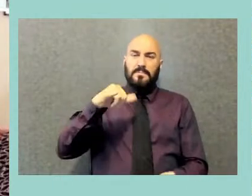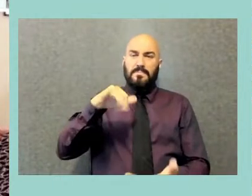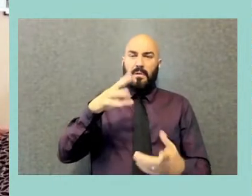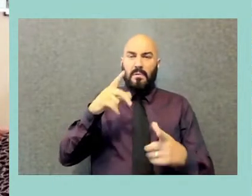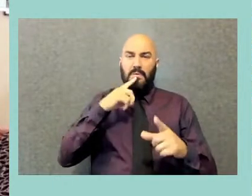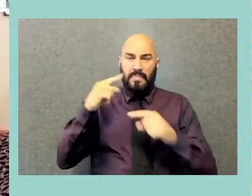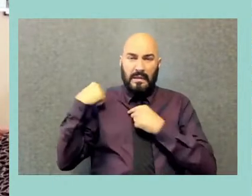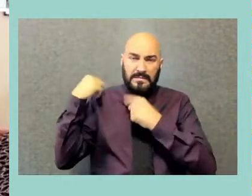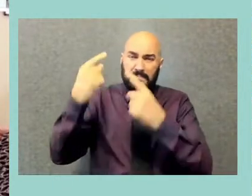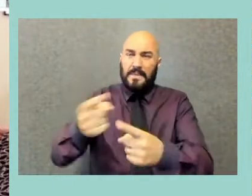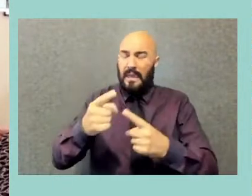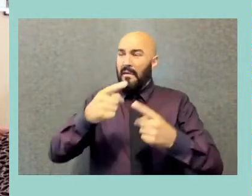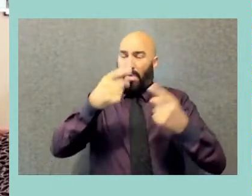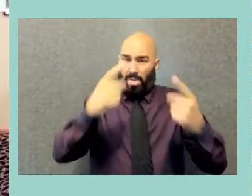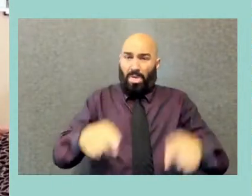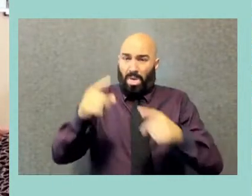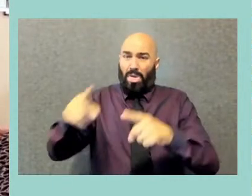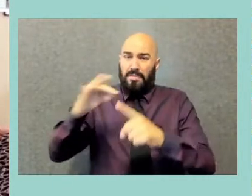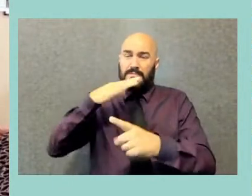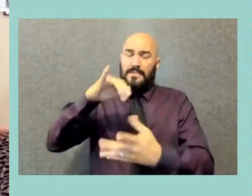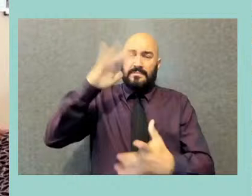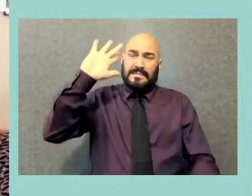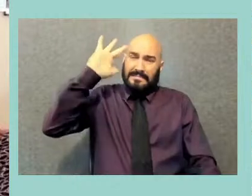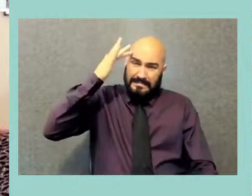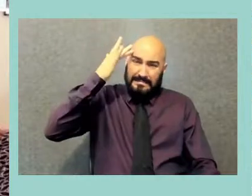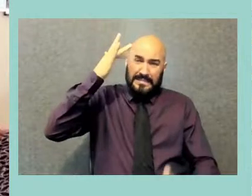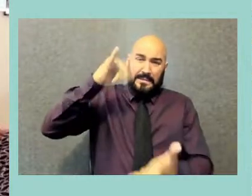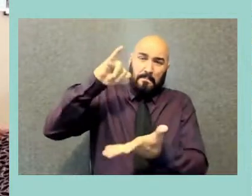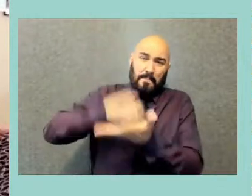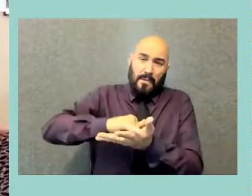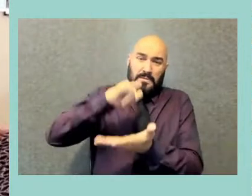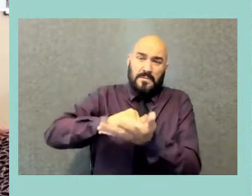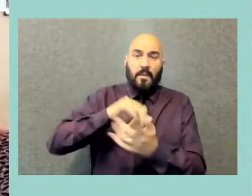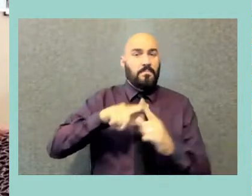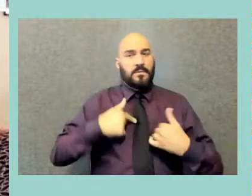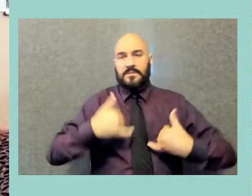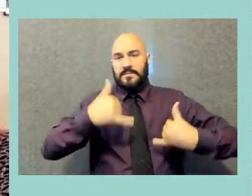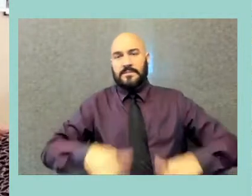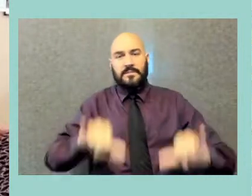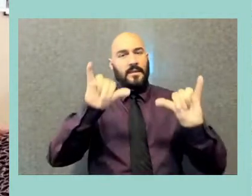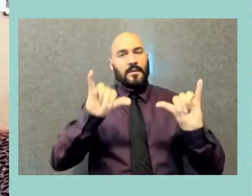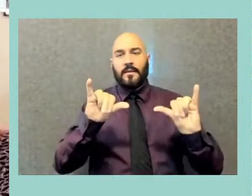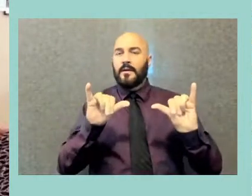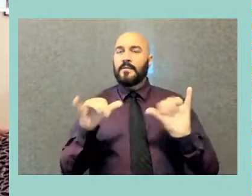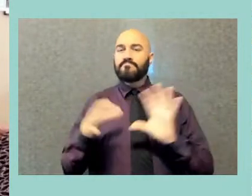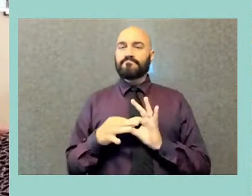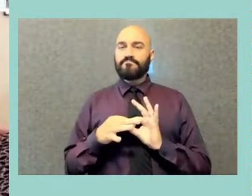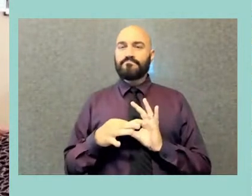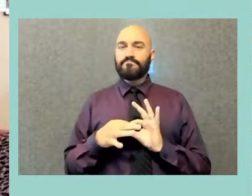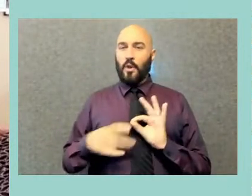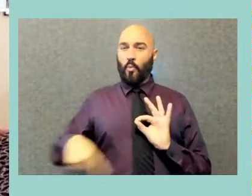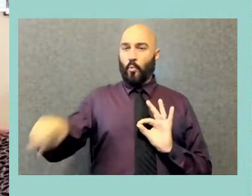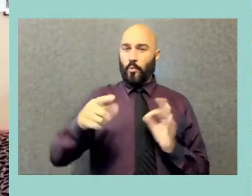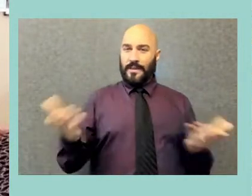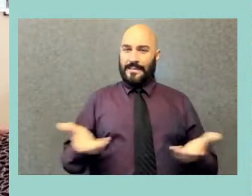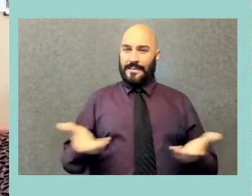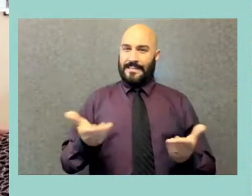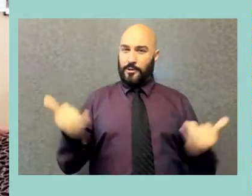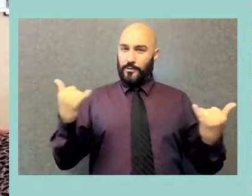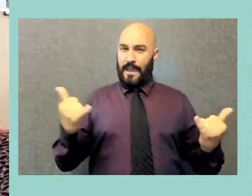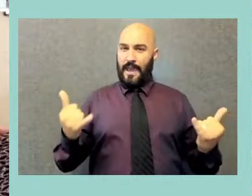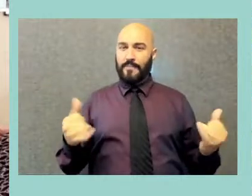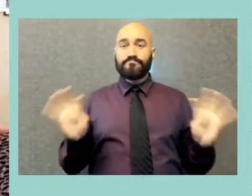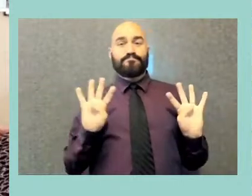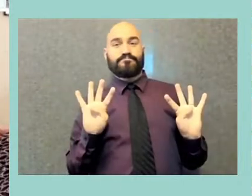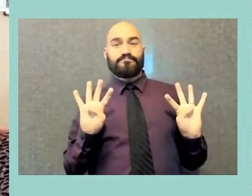yet today, we find ourselves connected, present and ready to celebrate and honor this